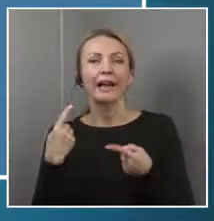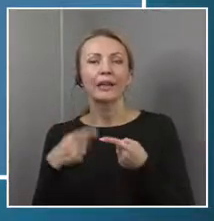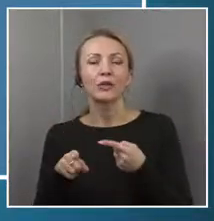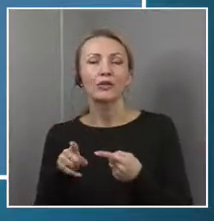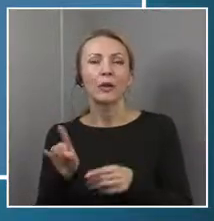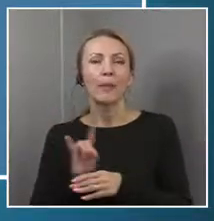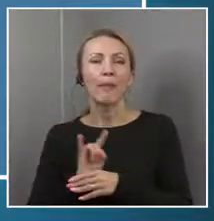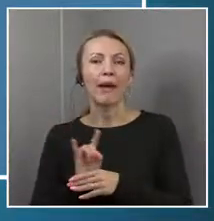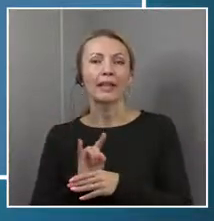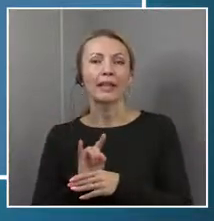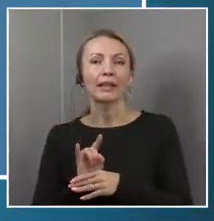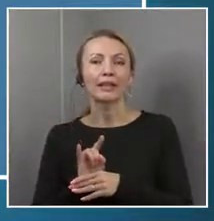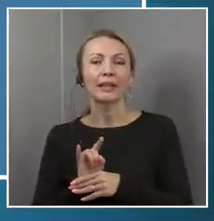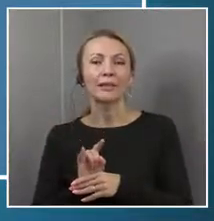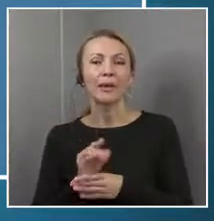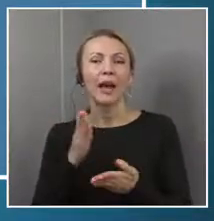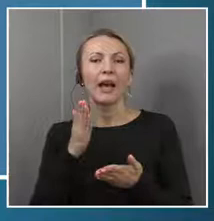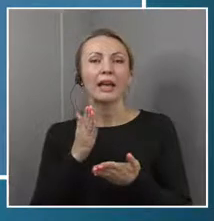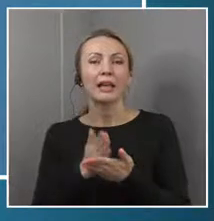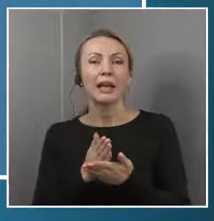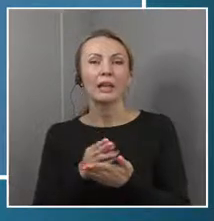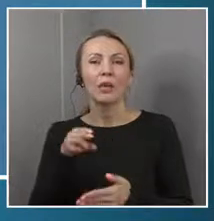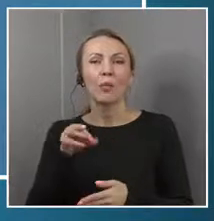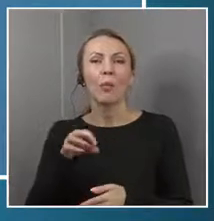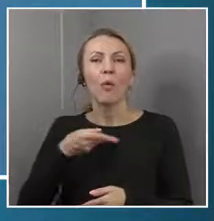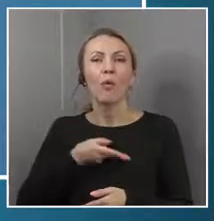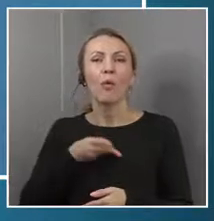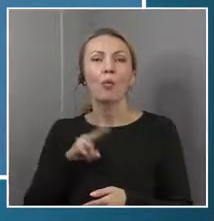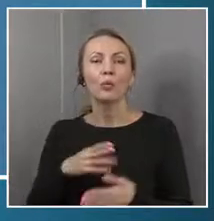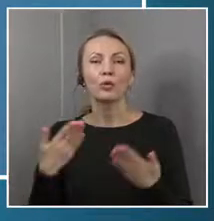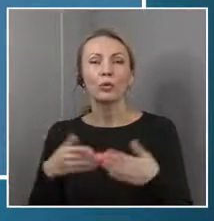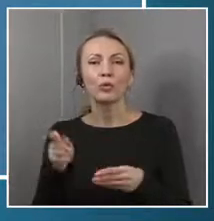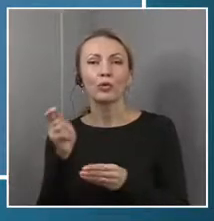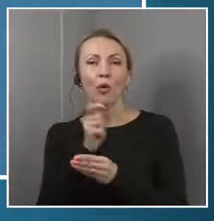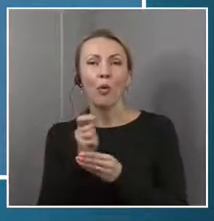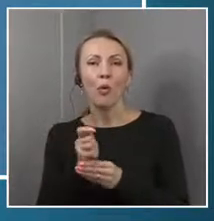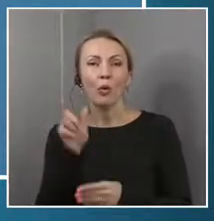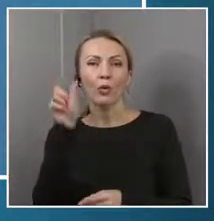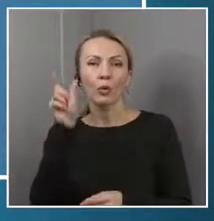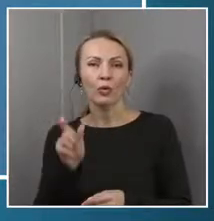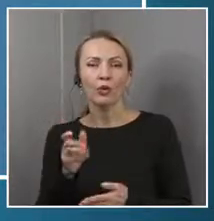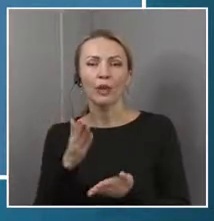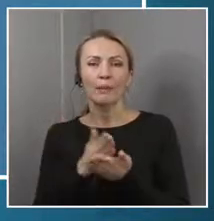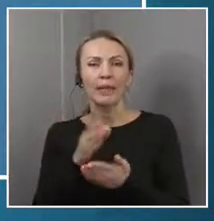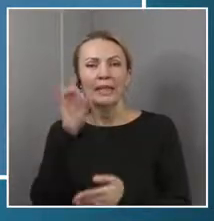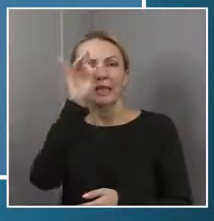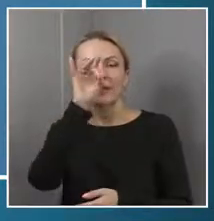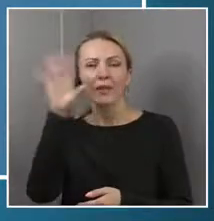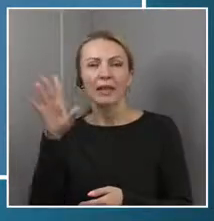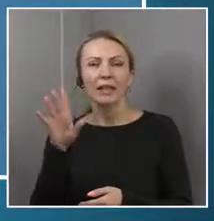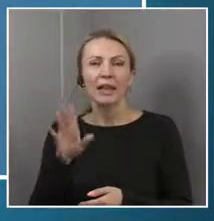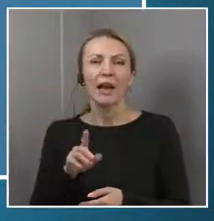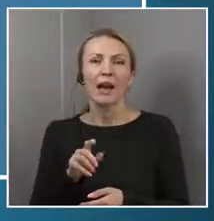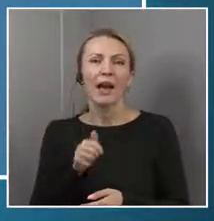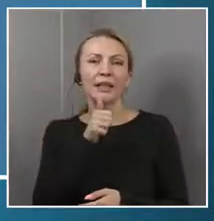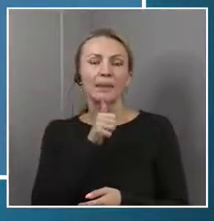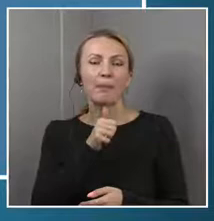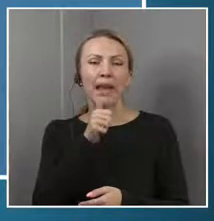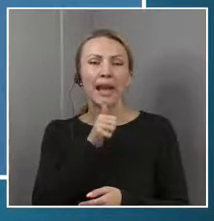The second issue is on fakes. There are experts on the leading